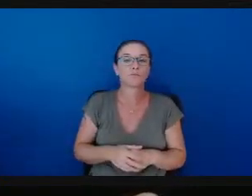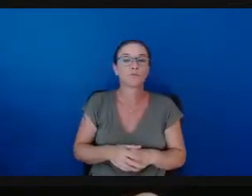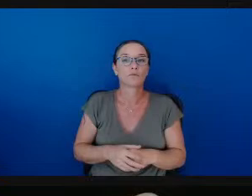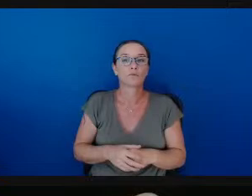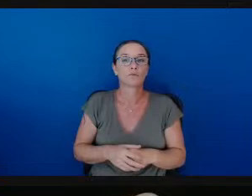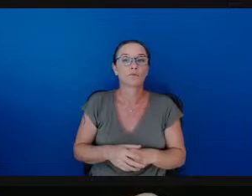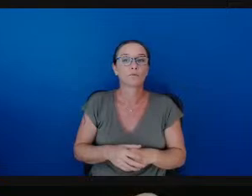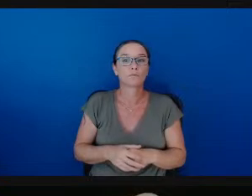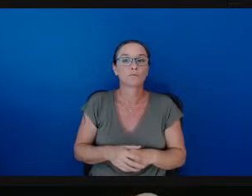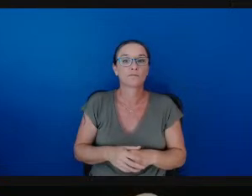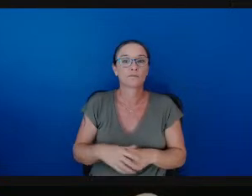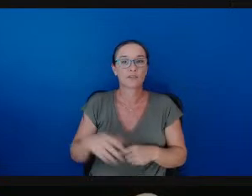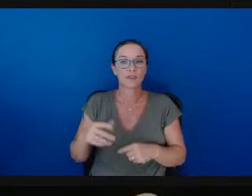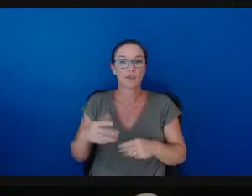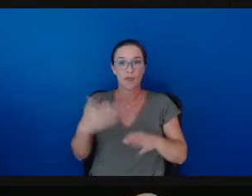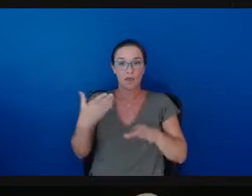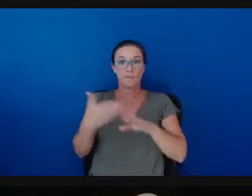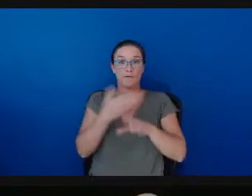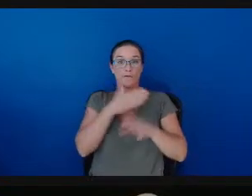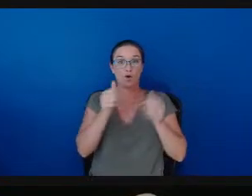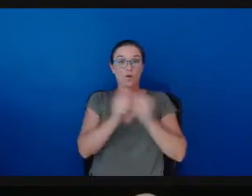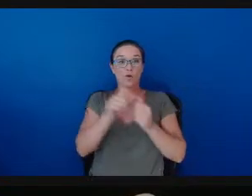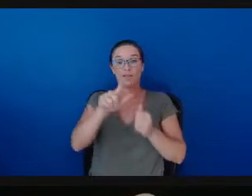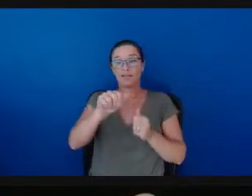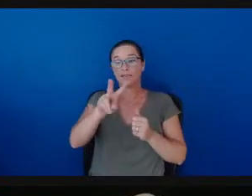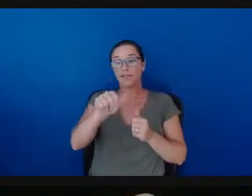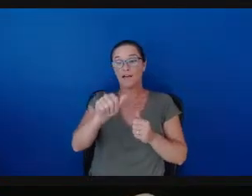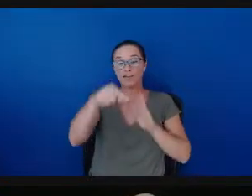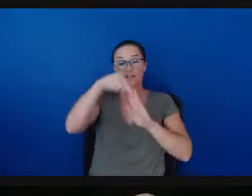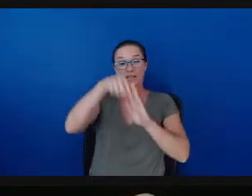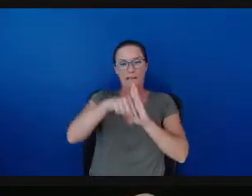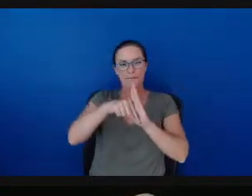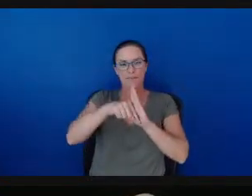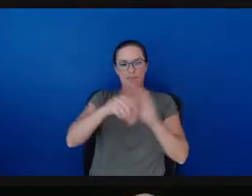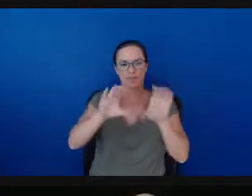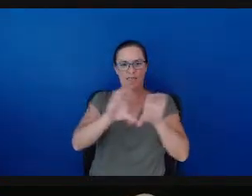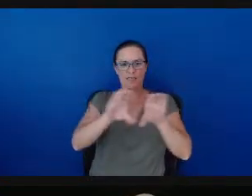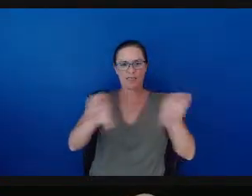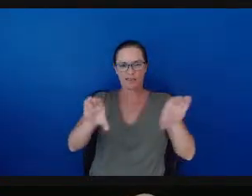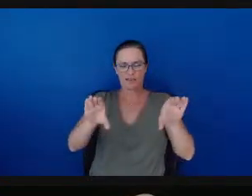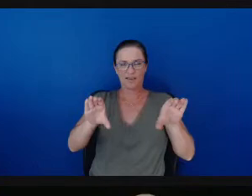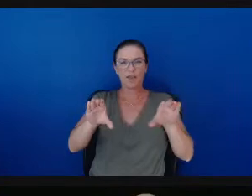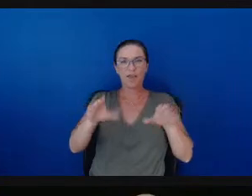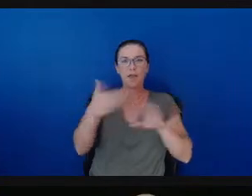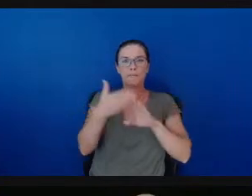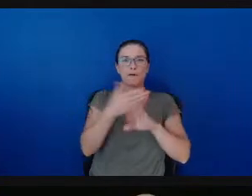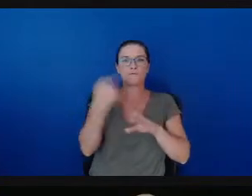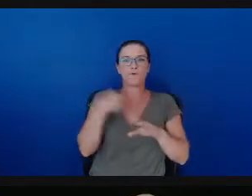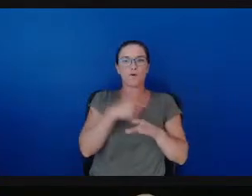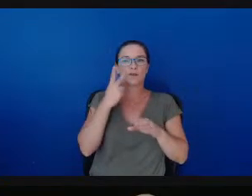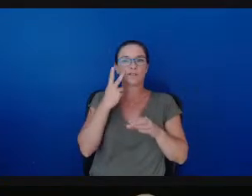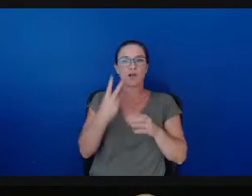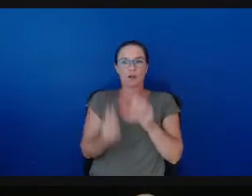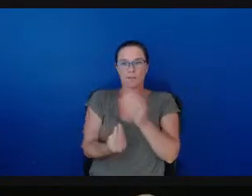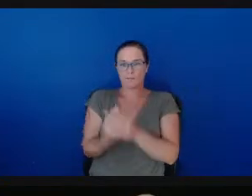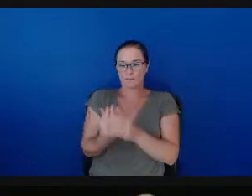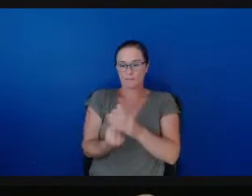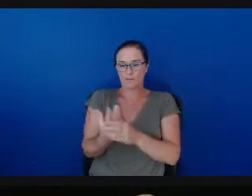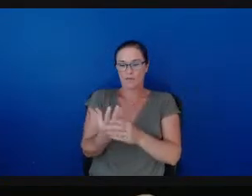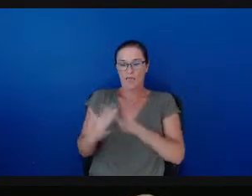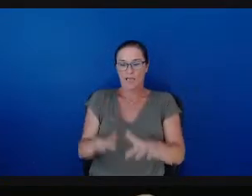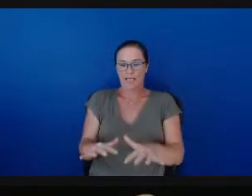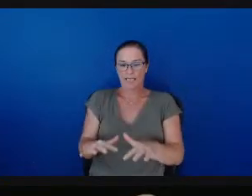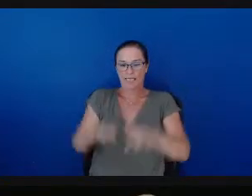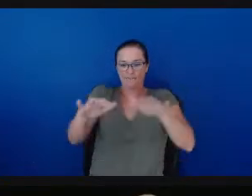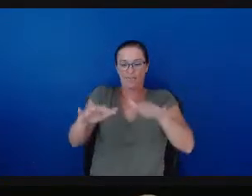our lava depth measurement. In our previous eruptions, we've seen lava come up from below this crusted crater floor and lift the